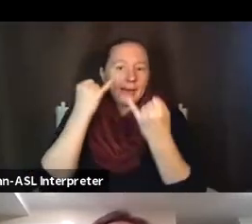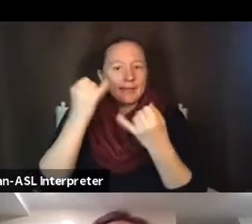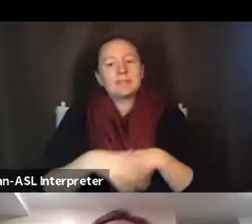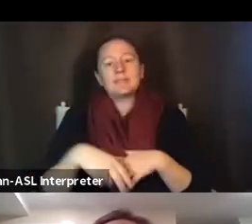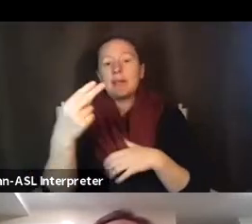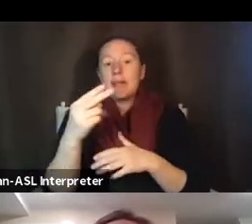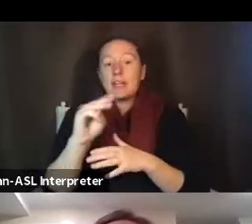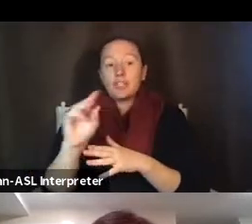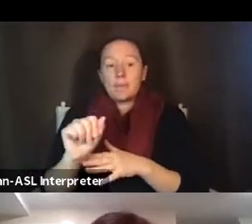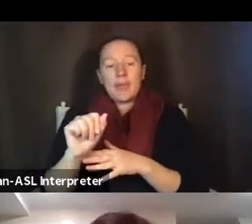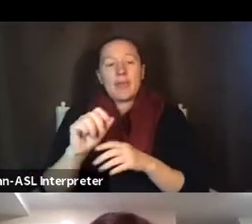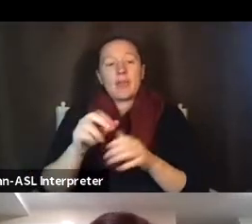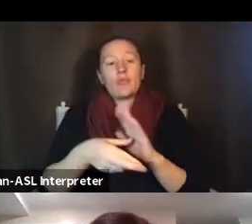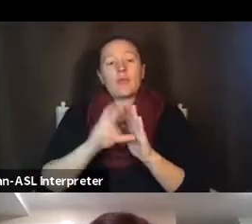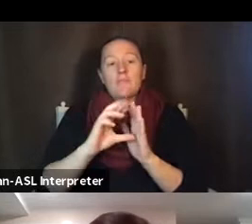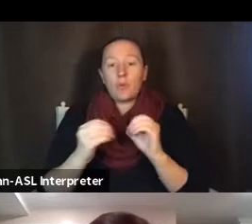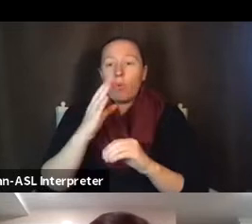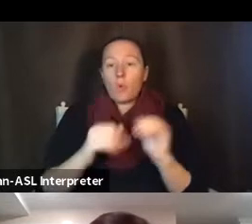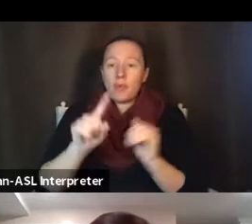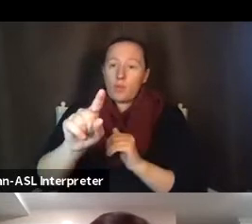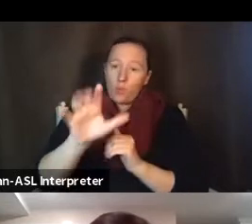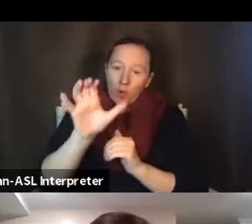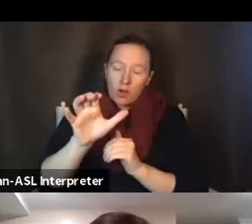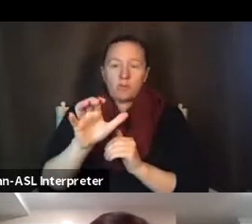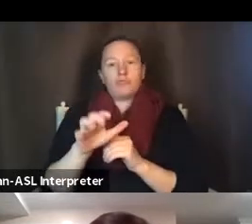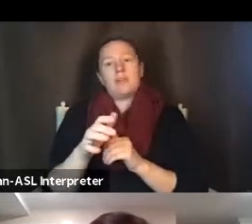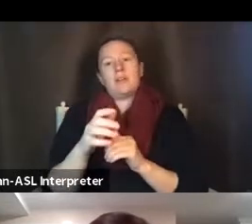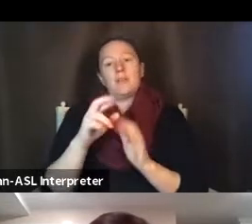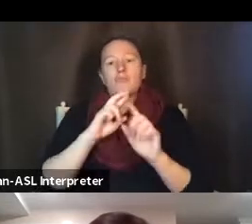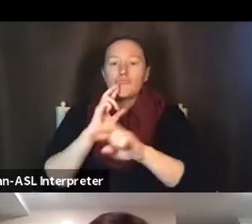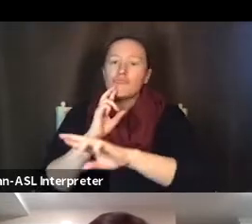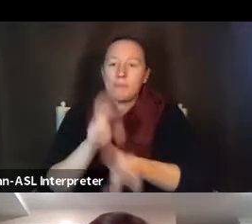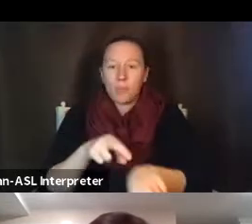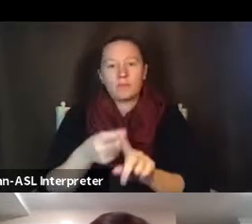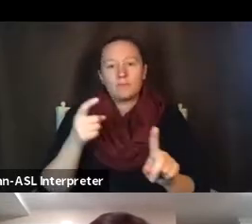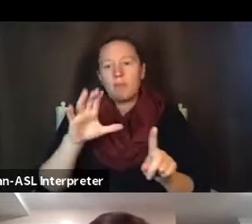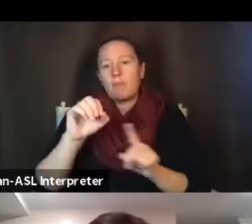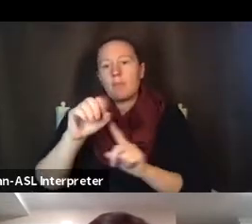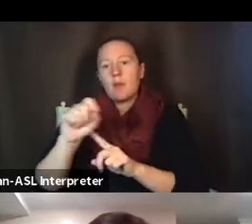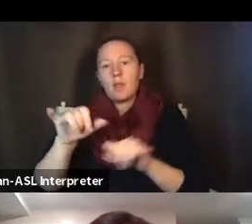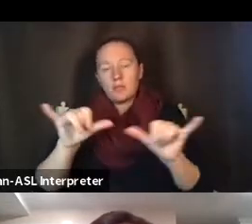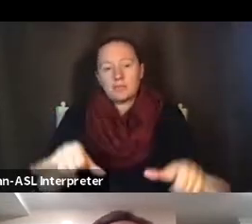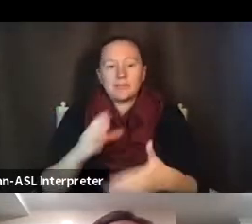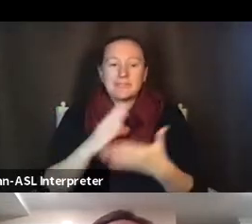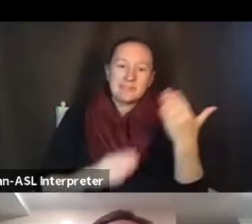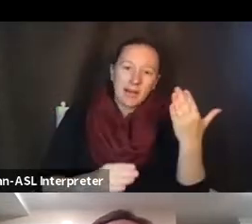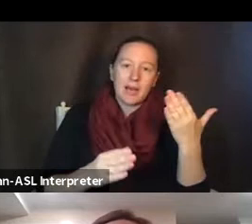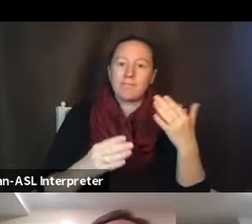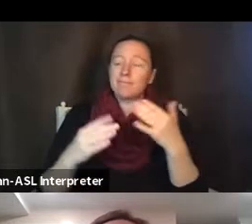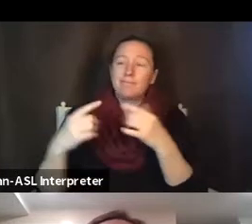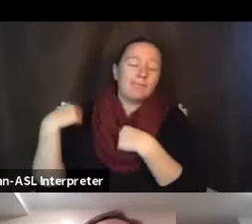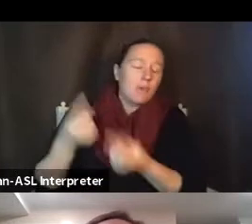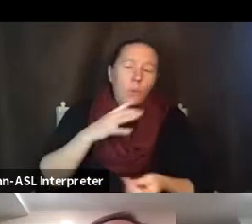reviewed more than 100 existing reports on the Colorado system. Some of these reports have been around for a while, some are newer, some have